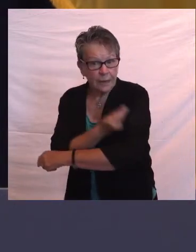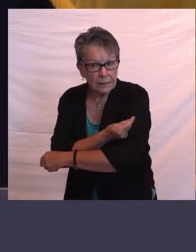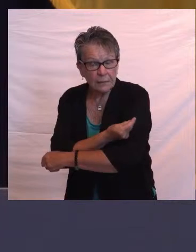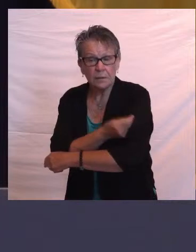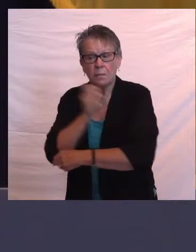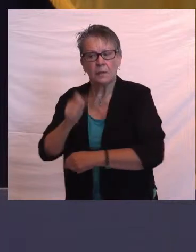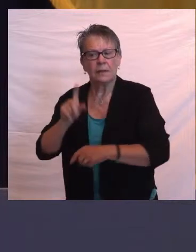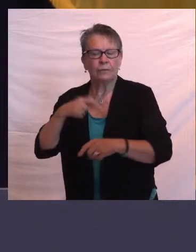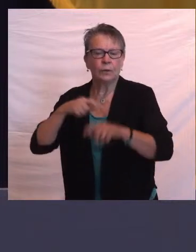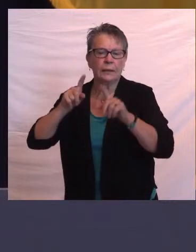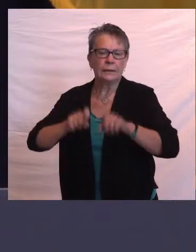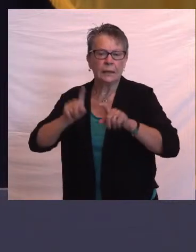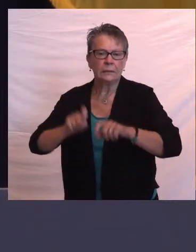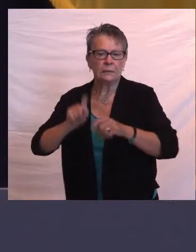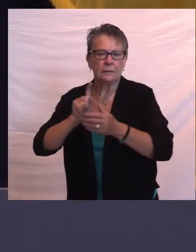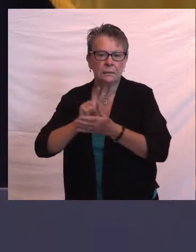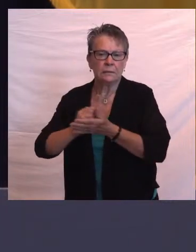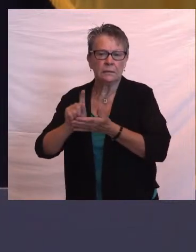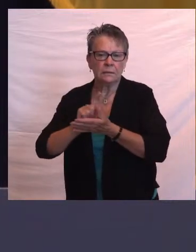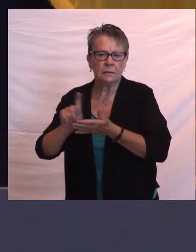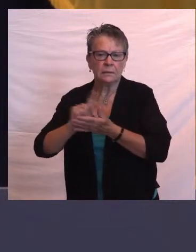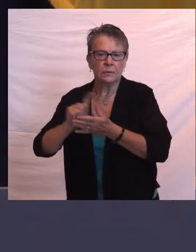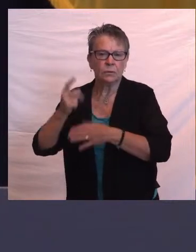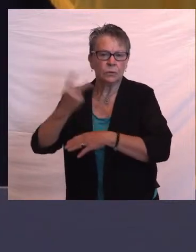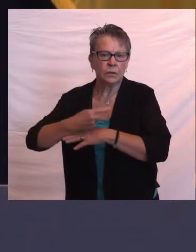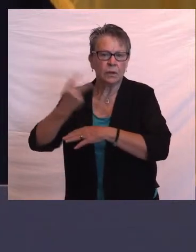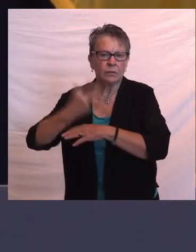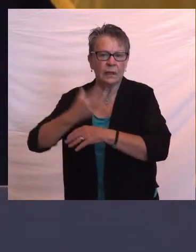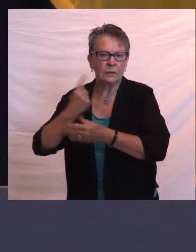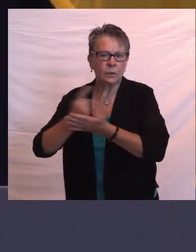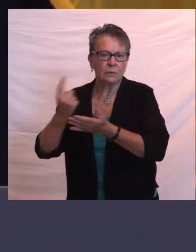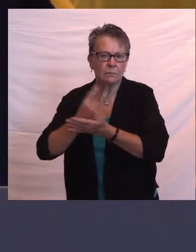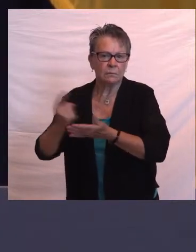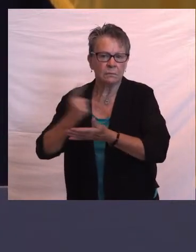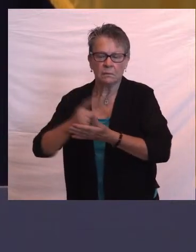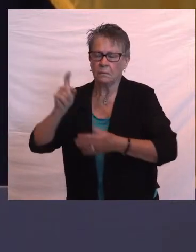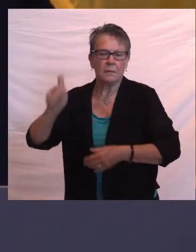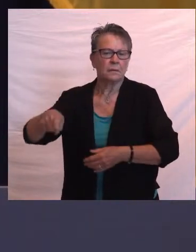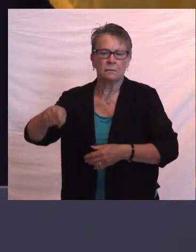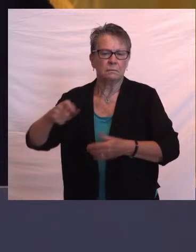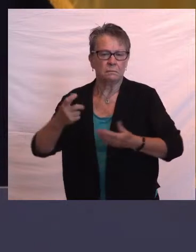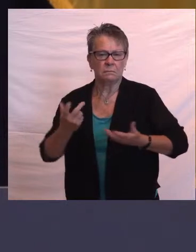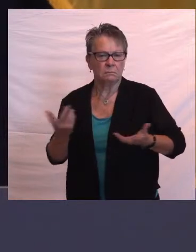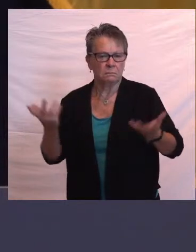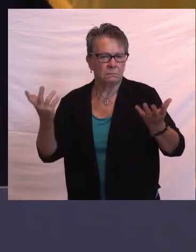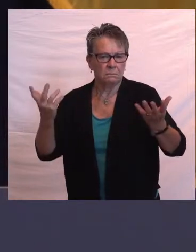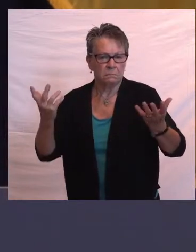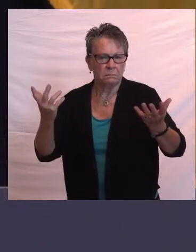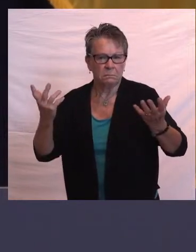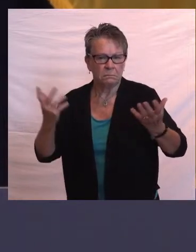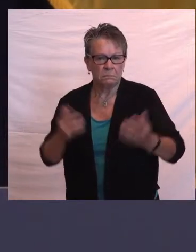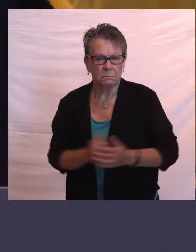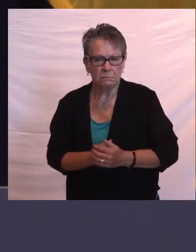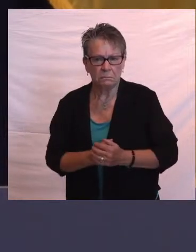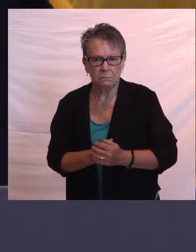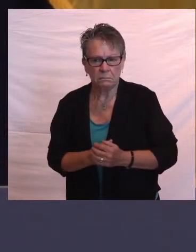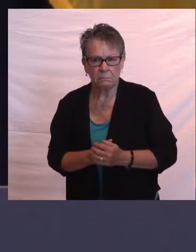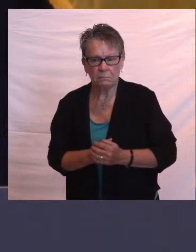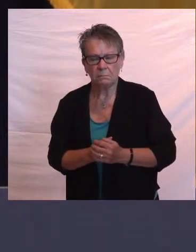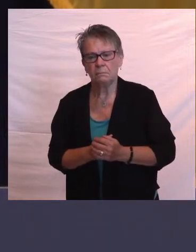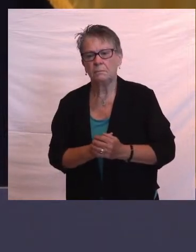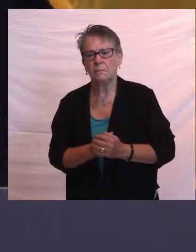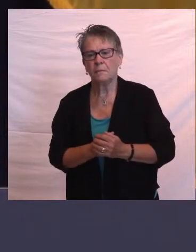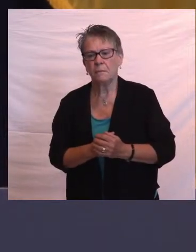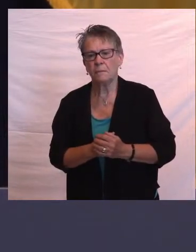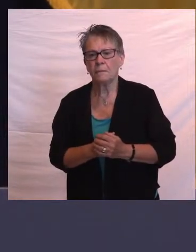We think that package is the right package, unless Judy or Tina think otherwise. Listen,